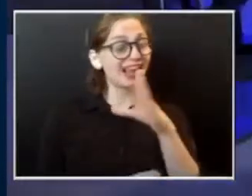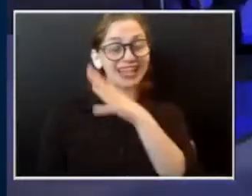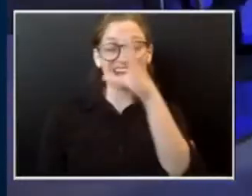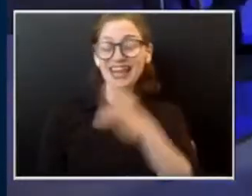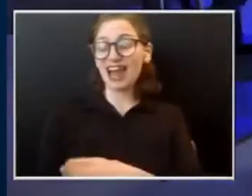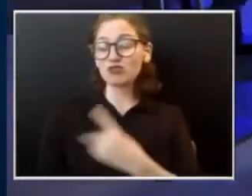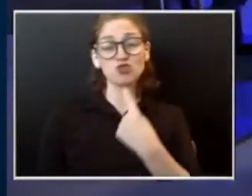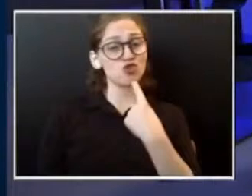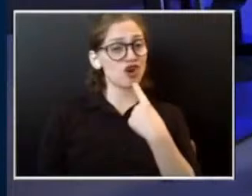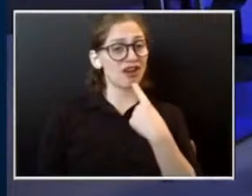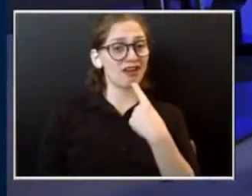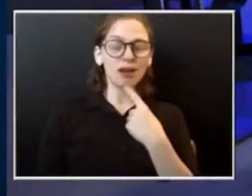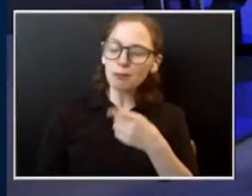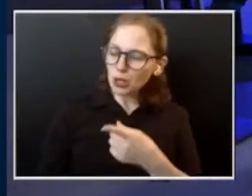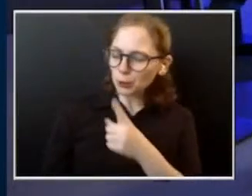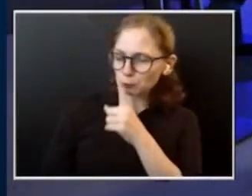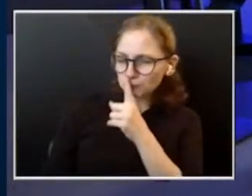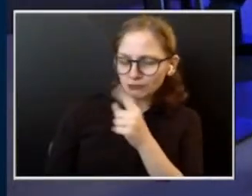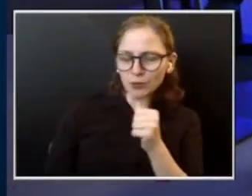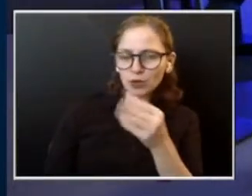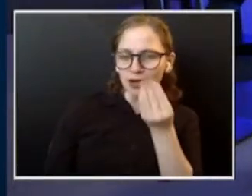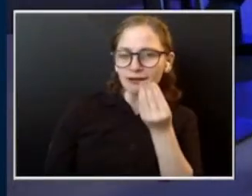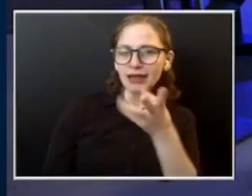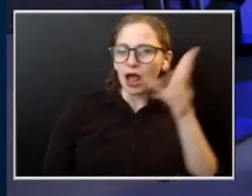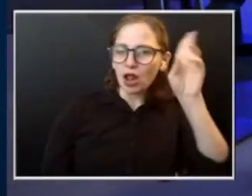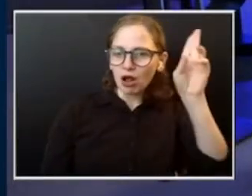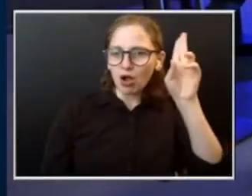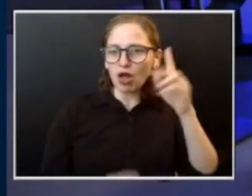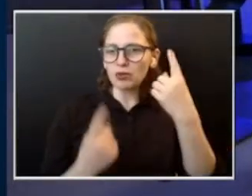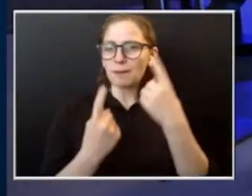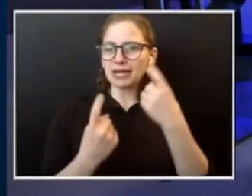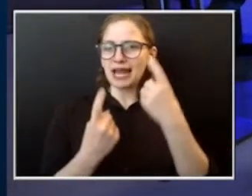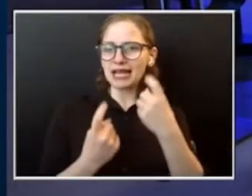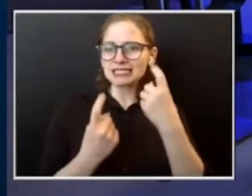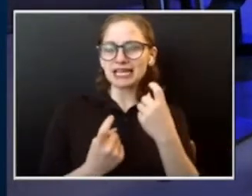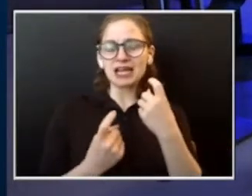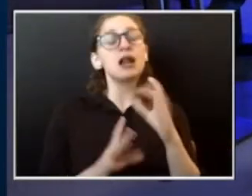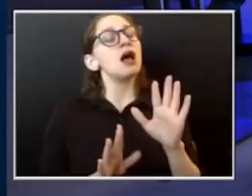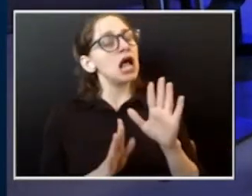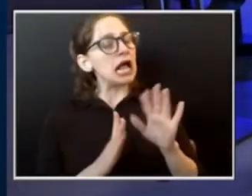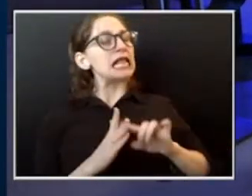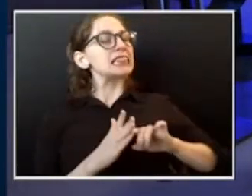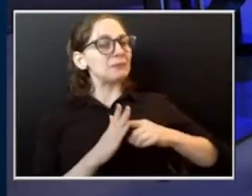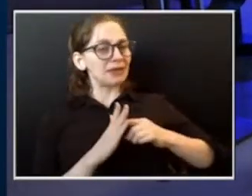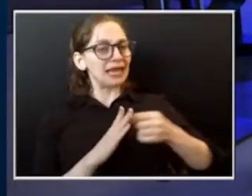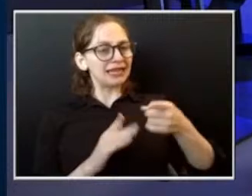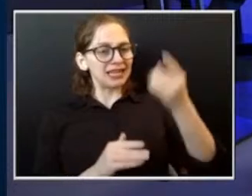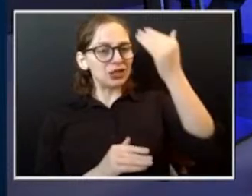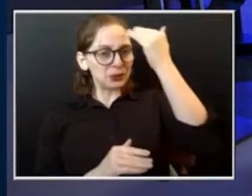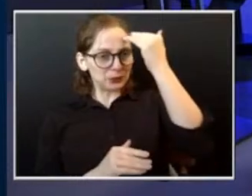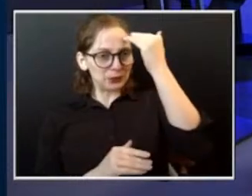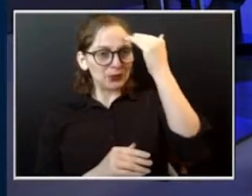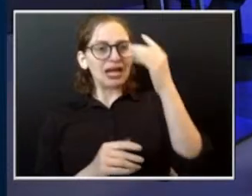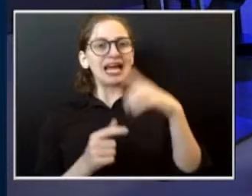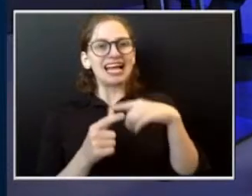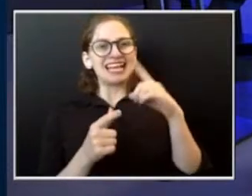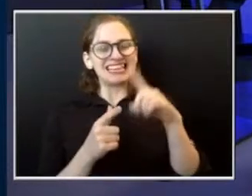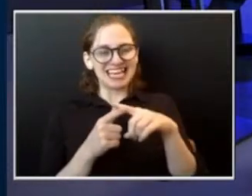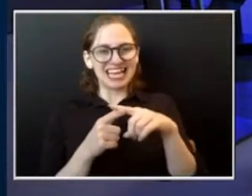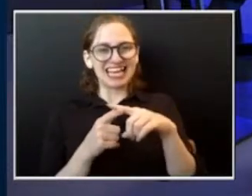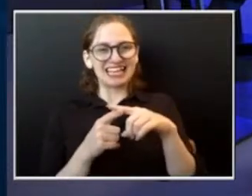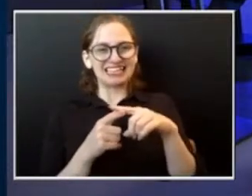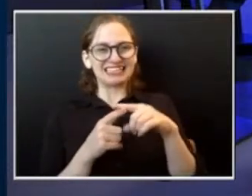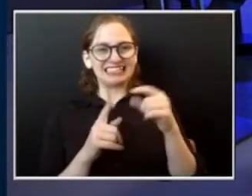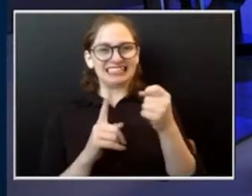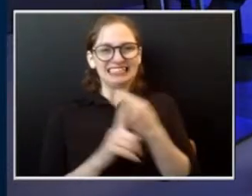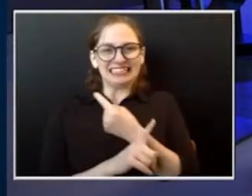him you were being tested, right? This Well, is kind of originally he knew, but then we had a little setback because I had some, I don't know,